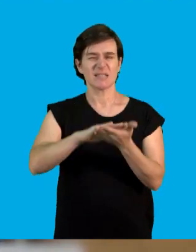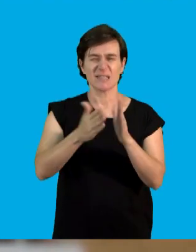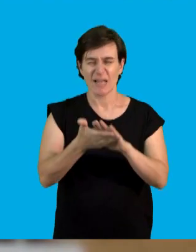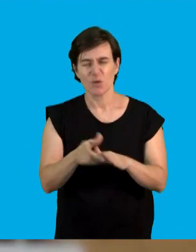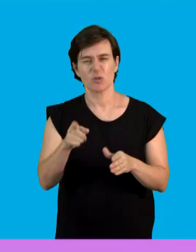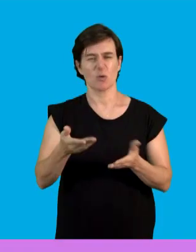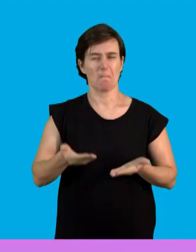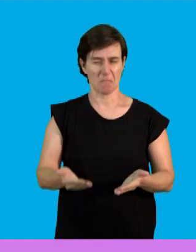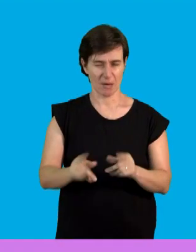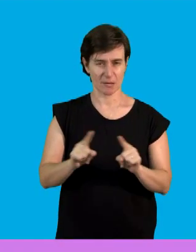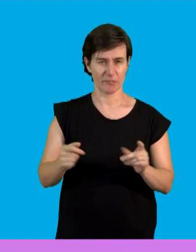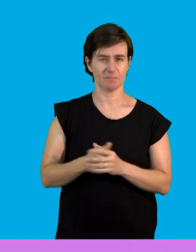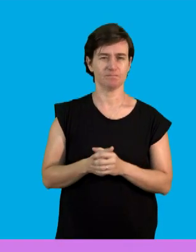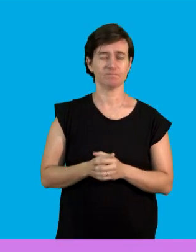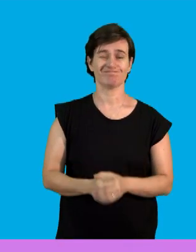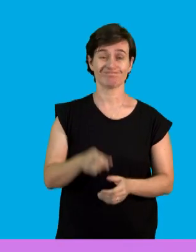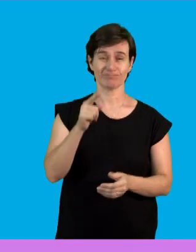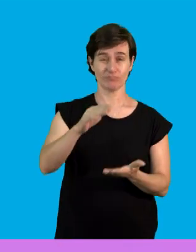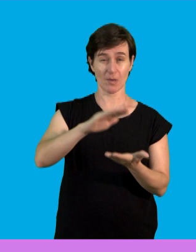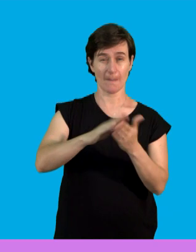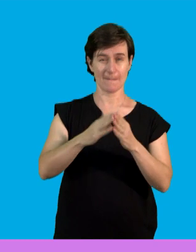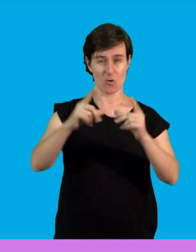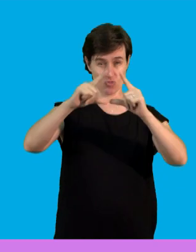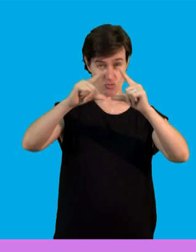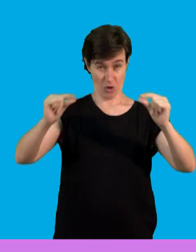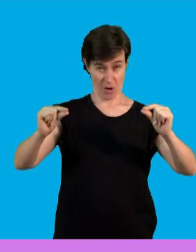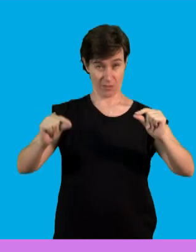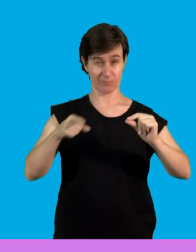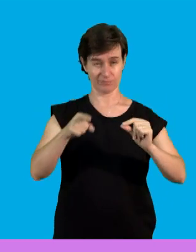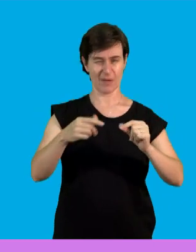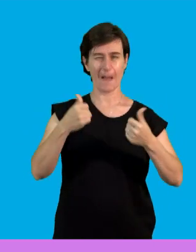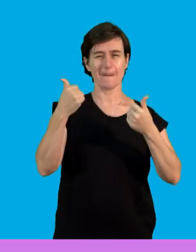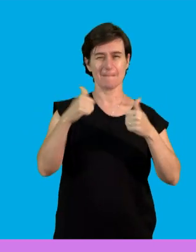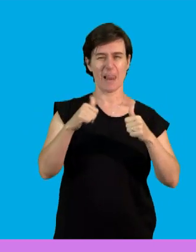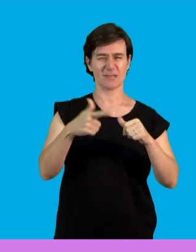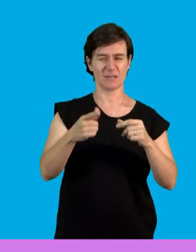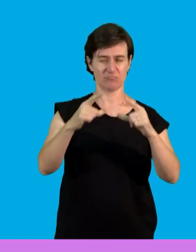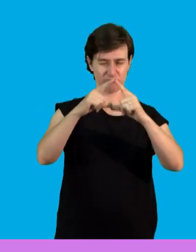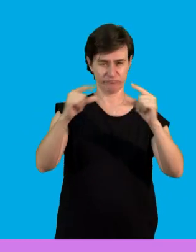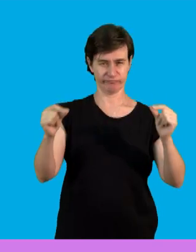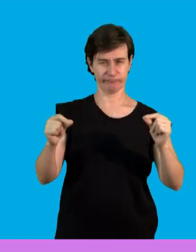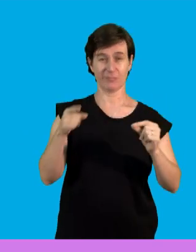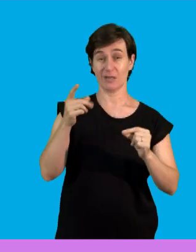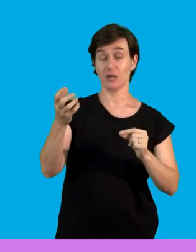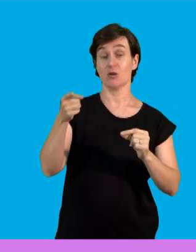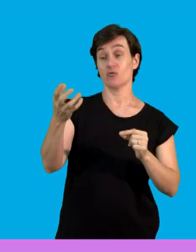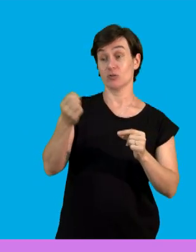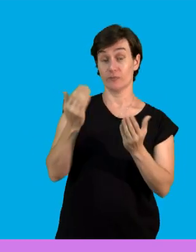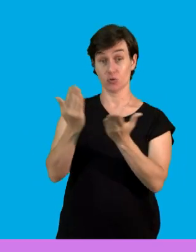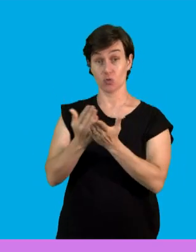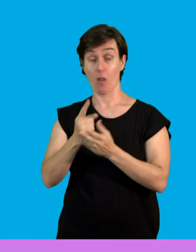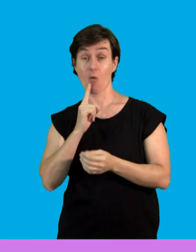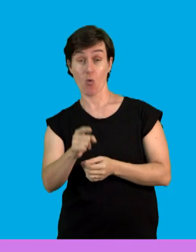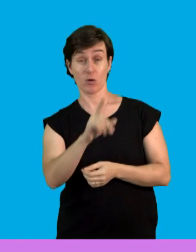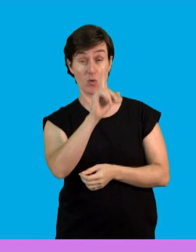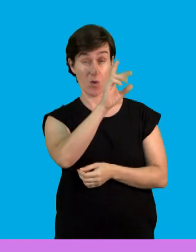Mandla works at a deli. He makes and sells sandwiches. The sandwiches are packed in triangular plastic